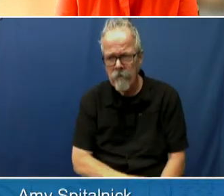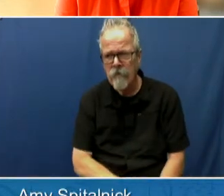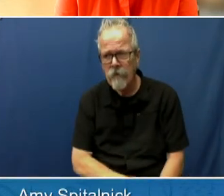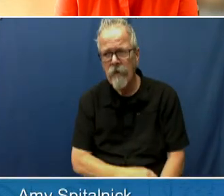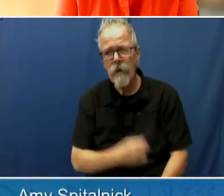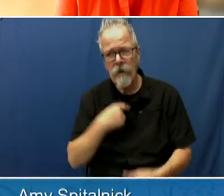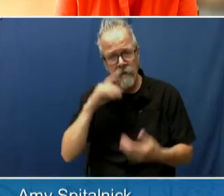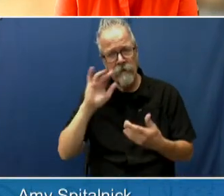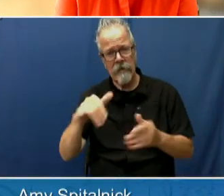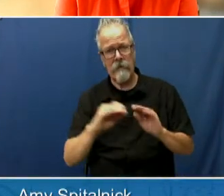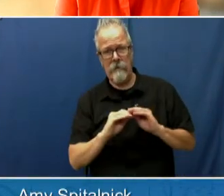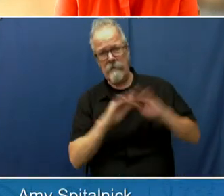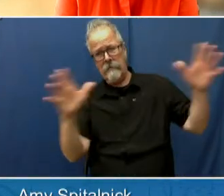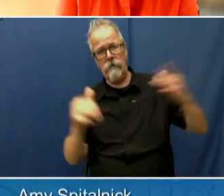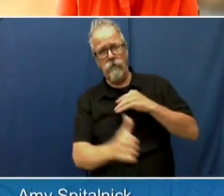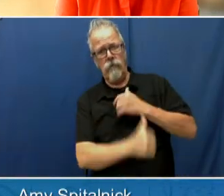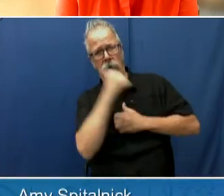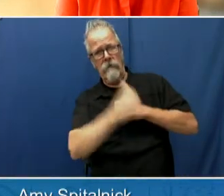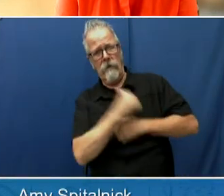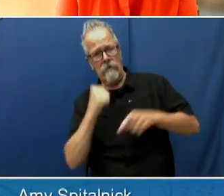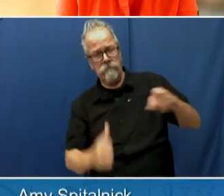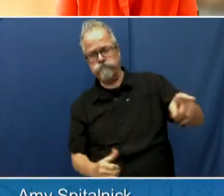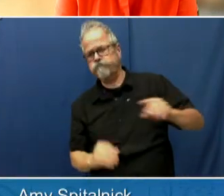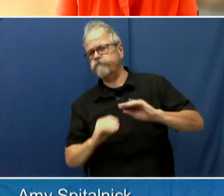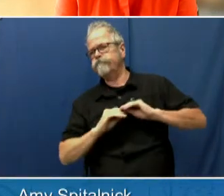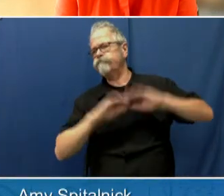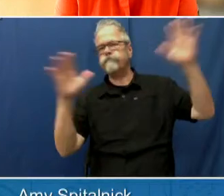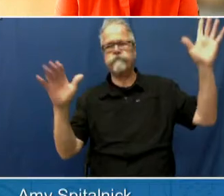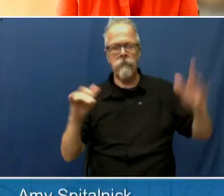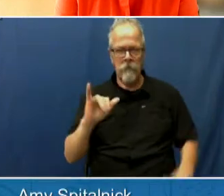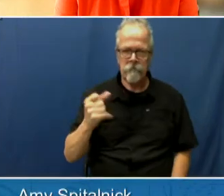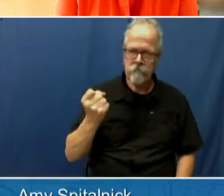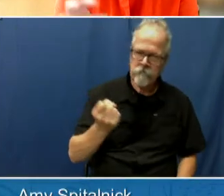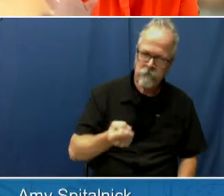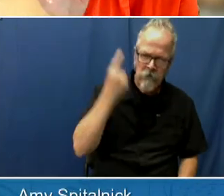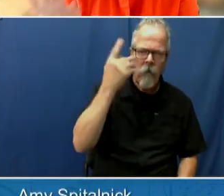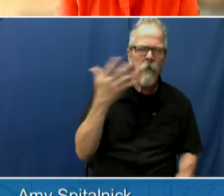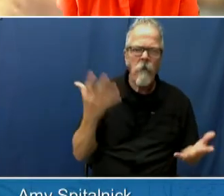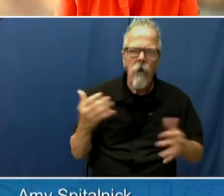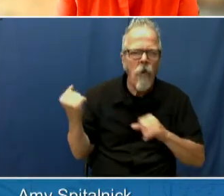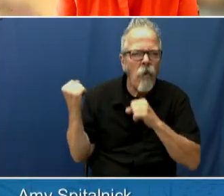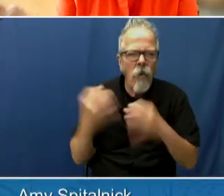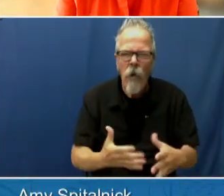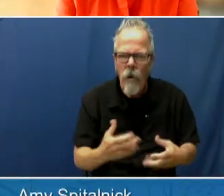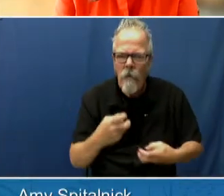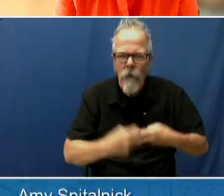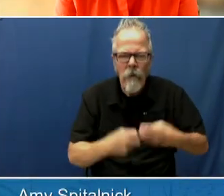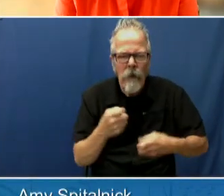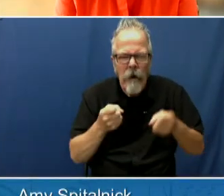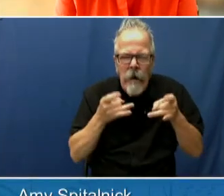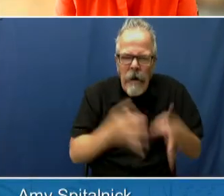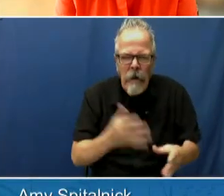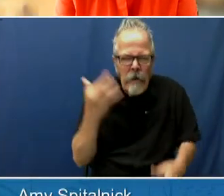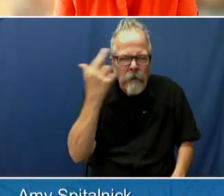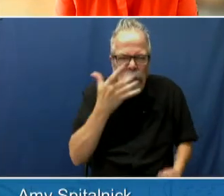equivalencies between different sides, understanding what motivates this hate. These extremists seek to sow divisions between communities because our fates are